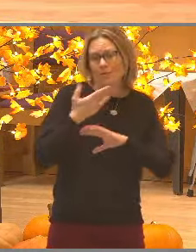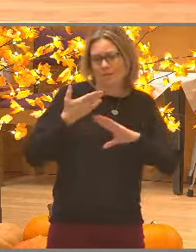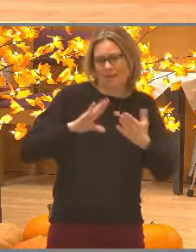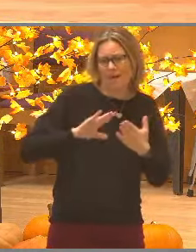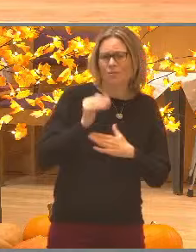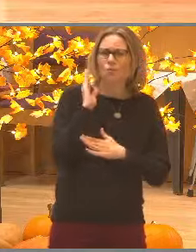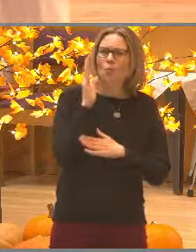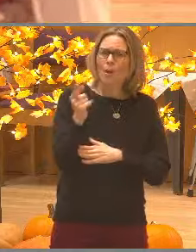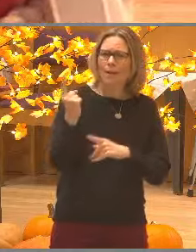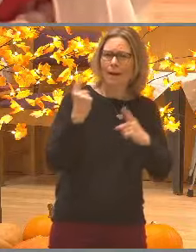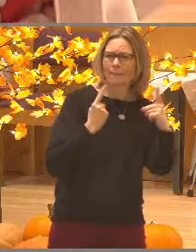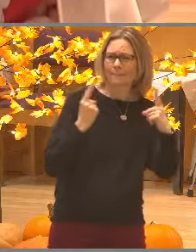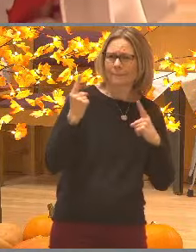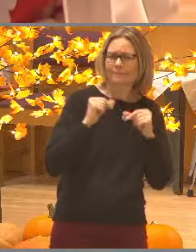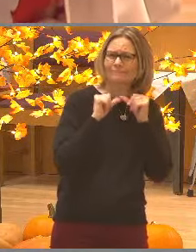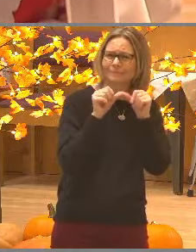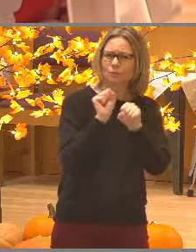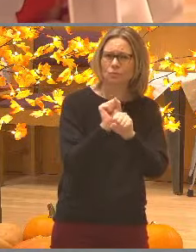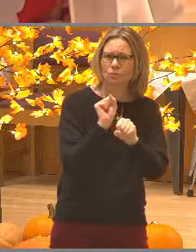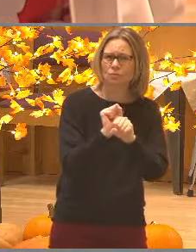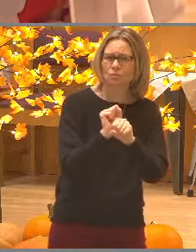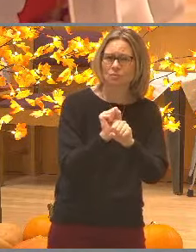God has been doing.